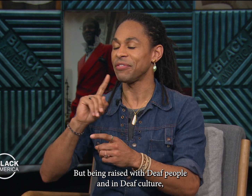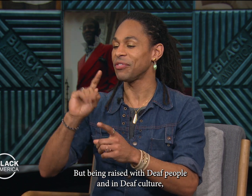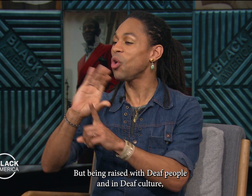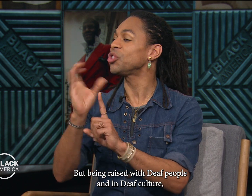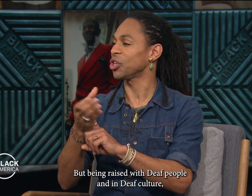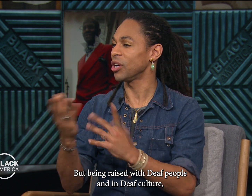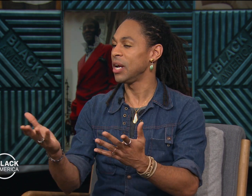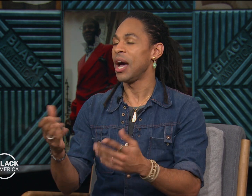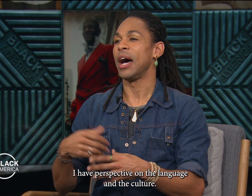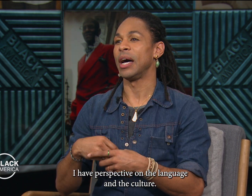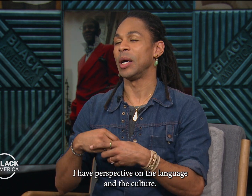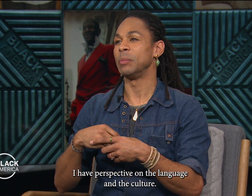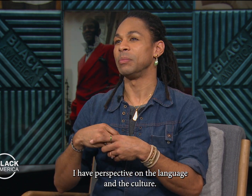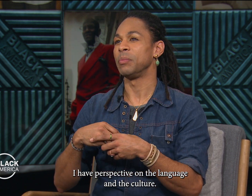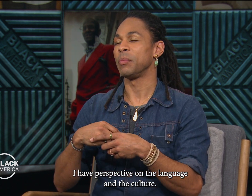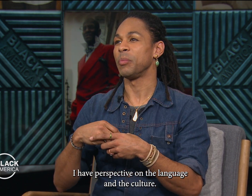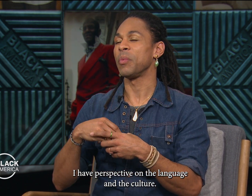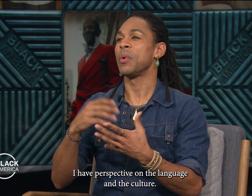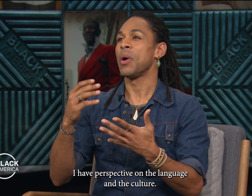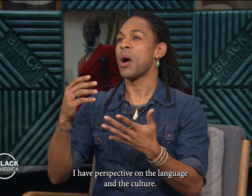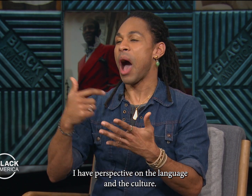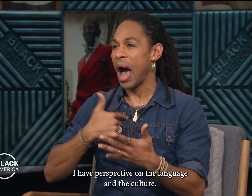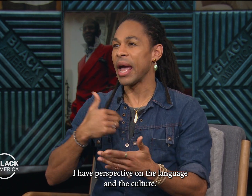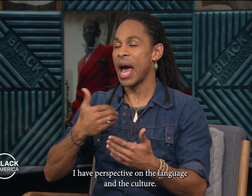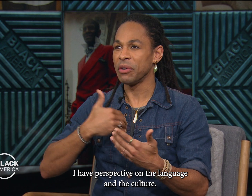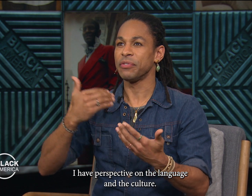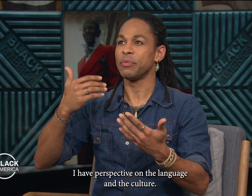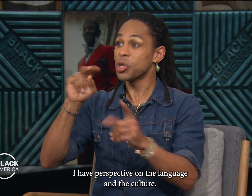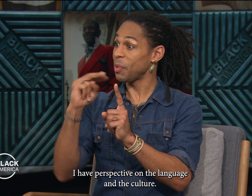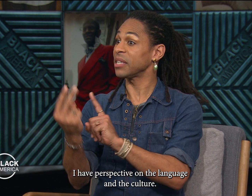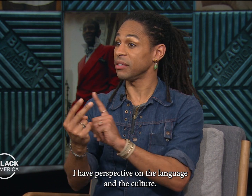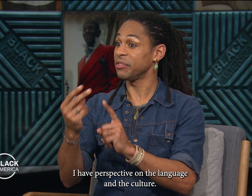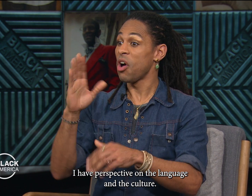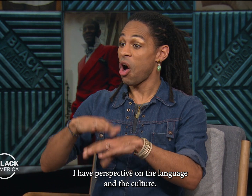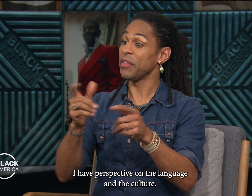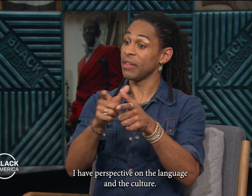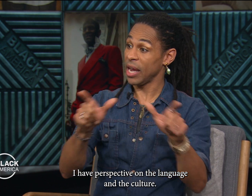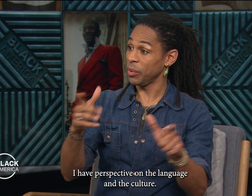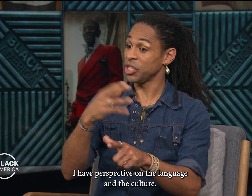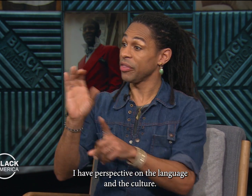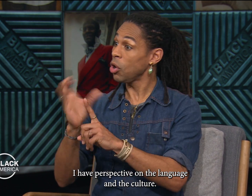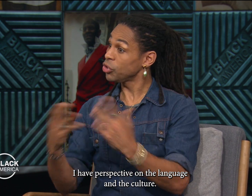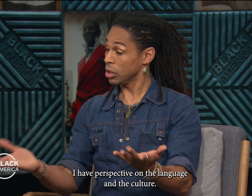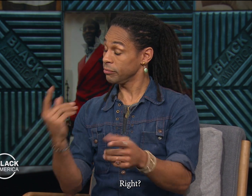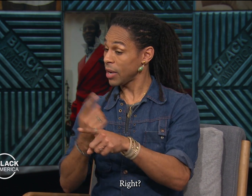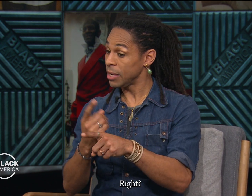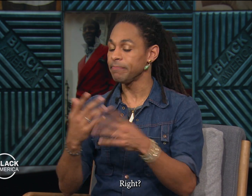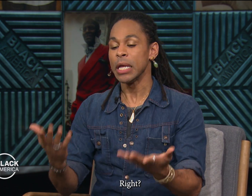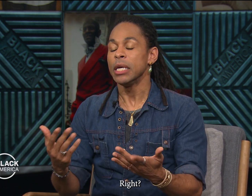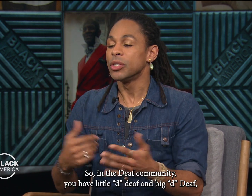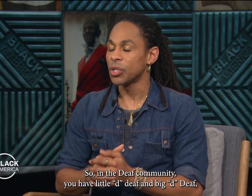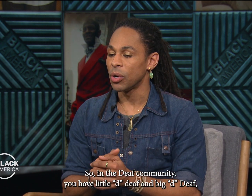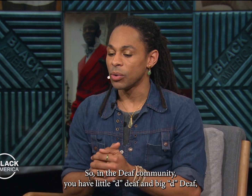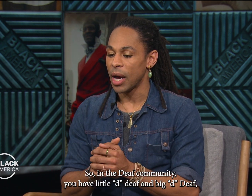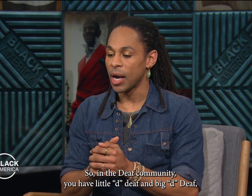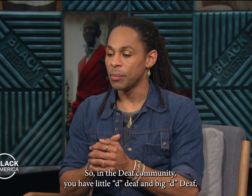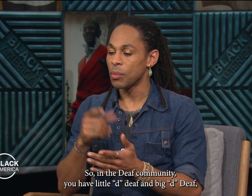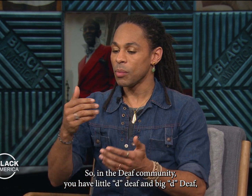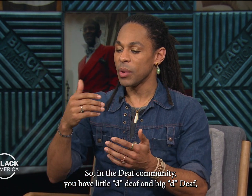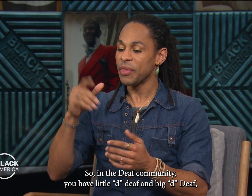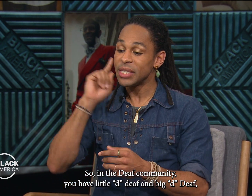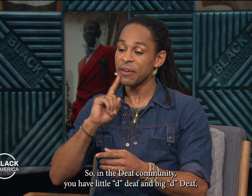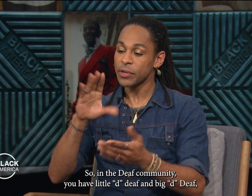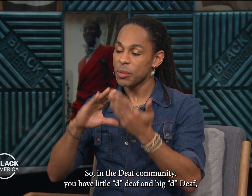in deaf culture, I have perspective on the language and the culture, right?